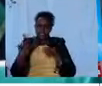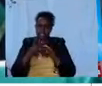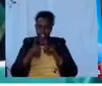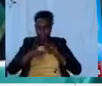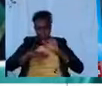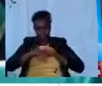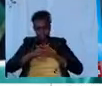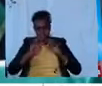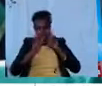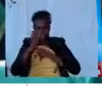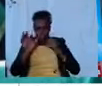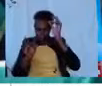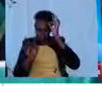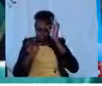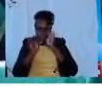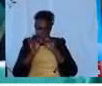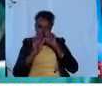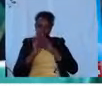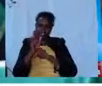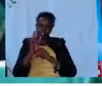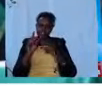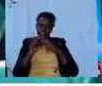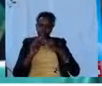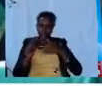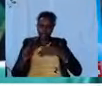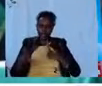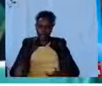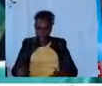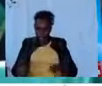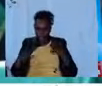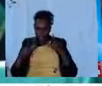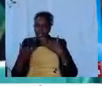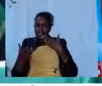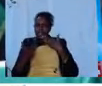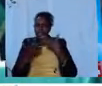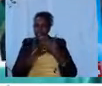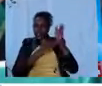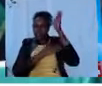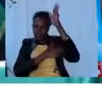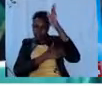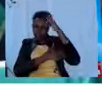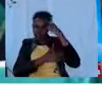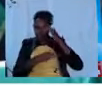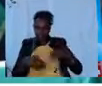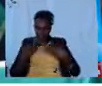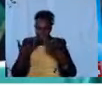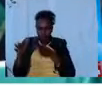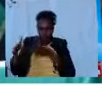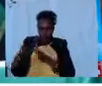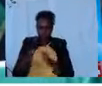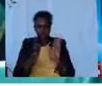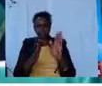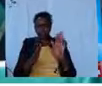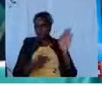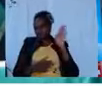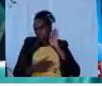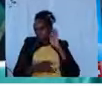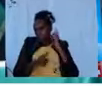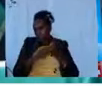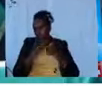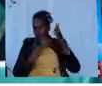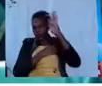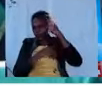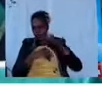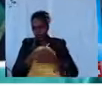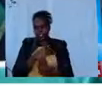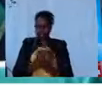your goodness and faithfulness upon our lives. Thank you, Lord, for giving us an opportunity to hear from you this